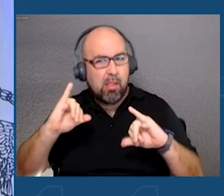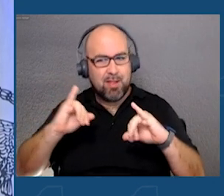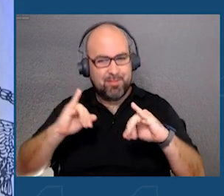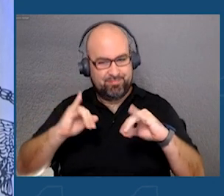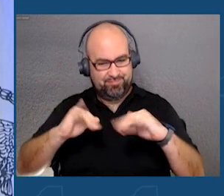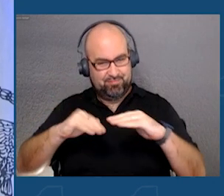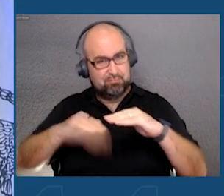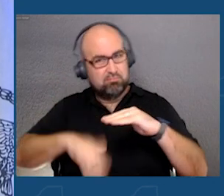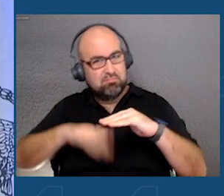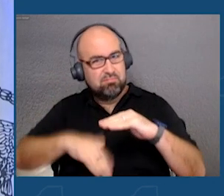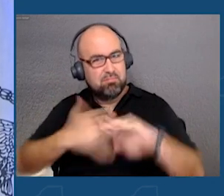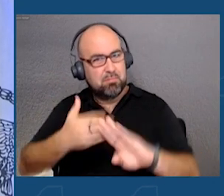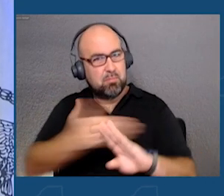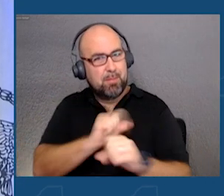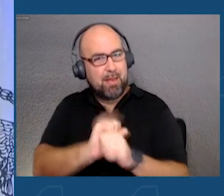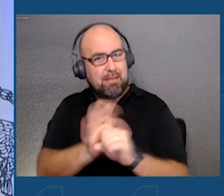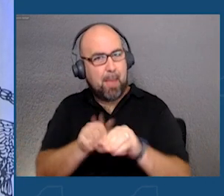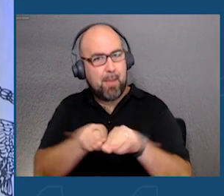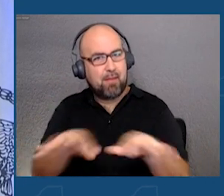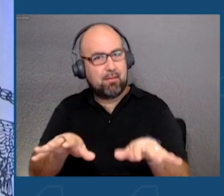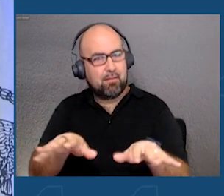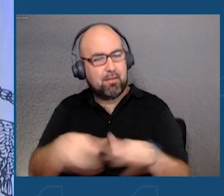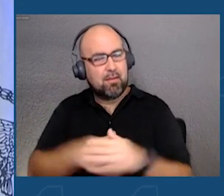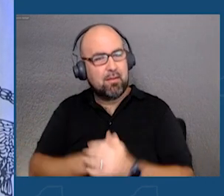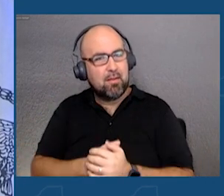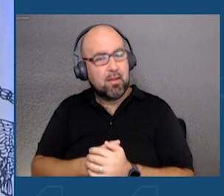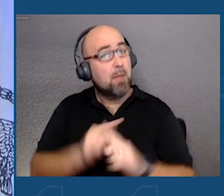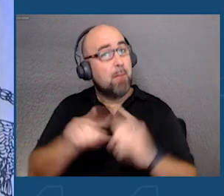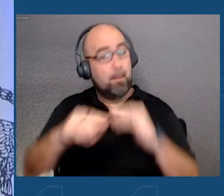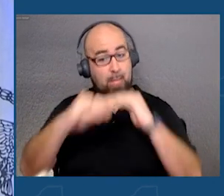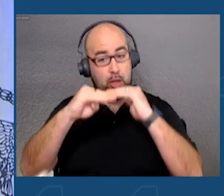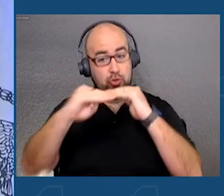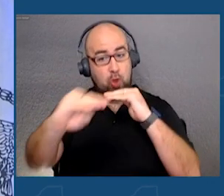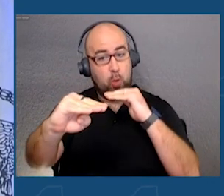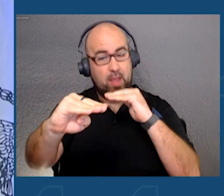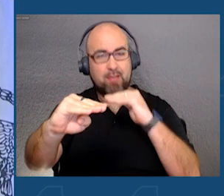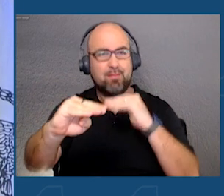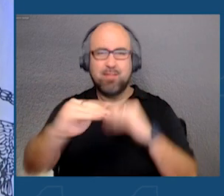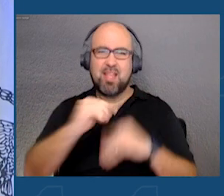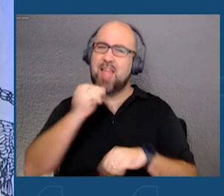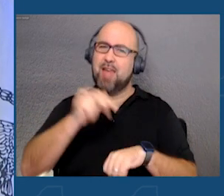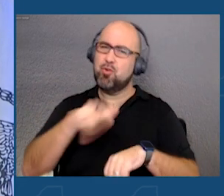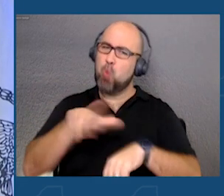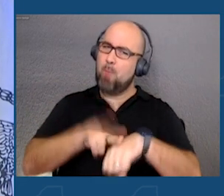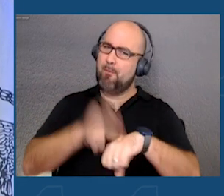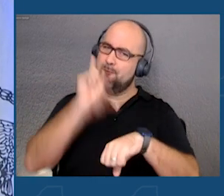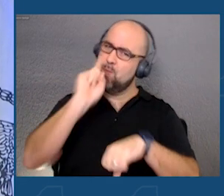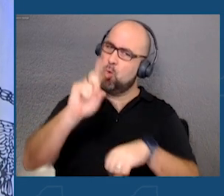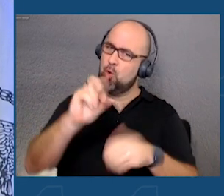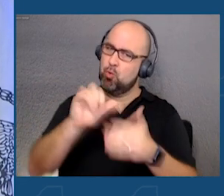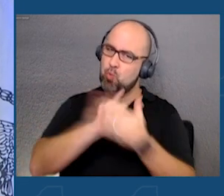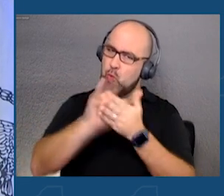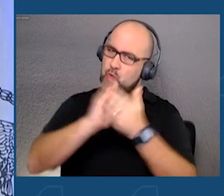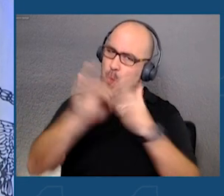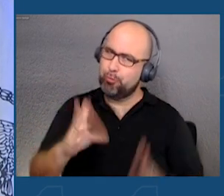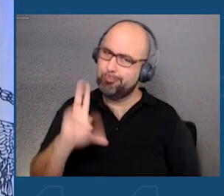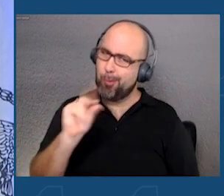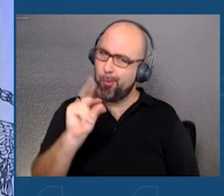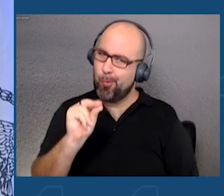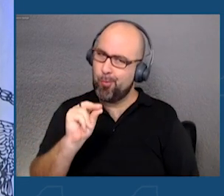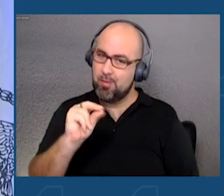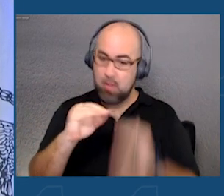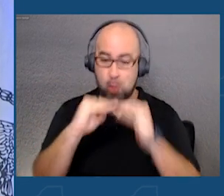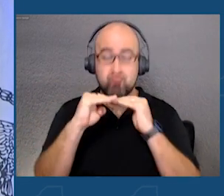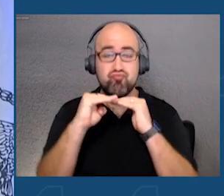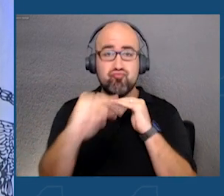levels. But plateauing is not a natural state for New Yorkers. Being static is not natural for